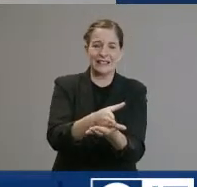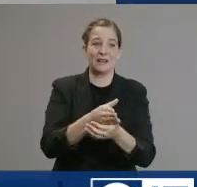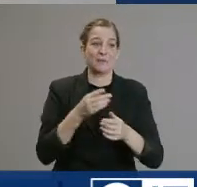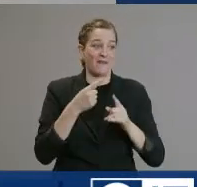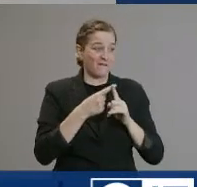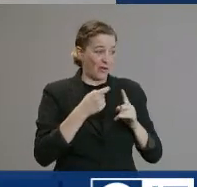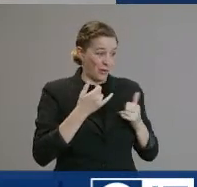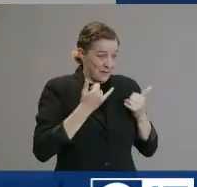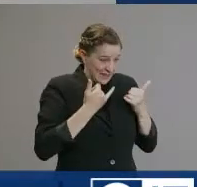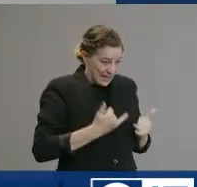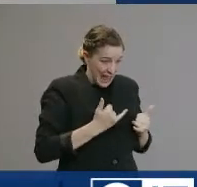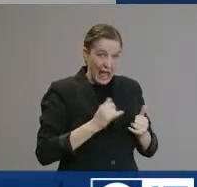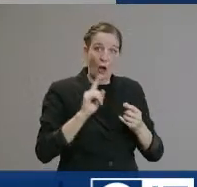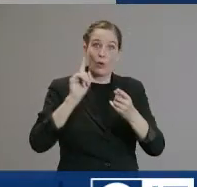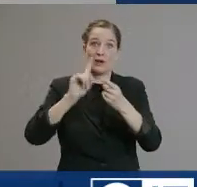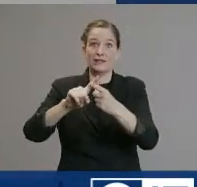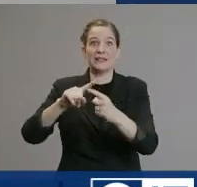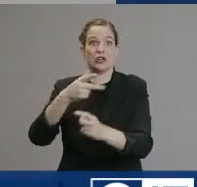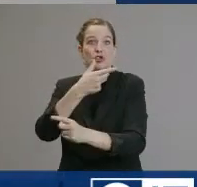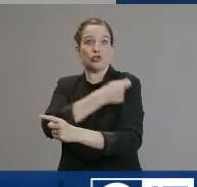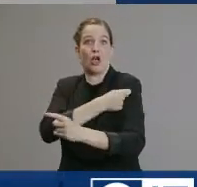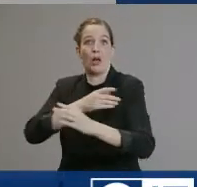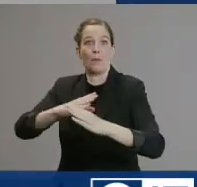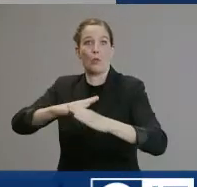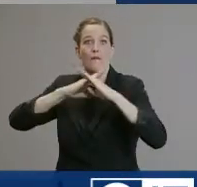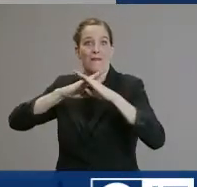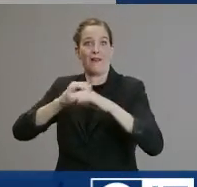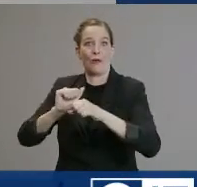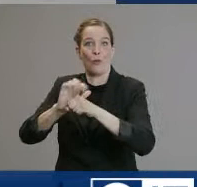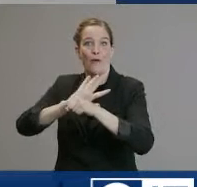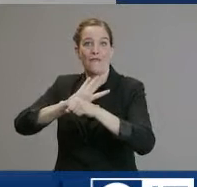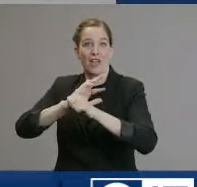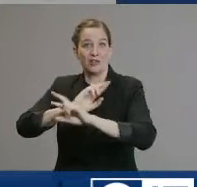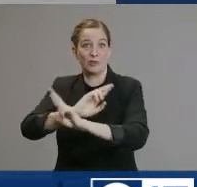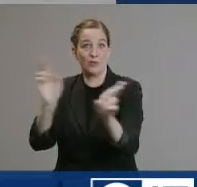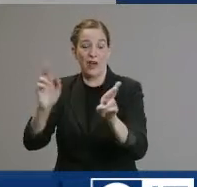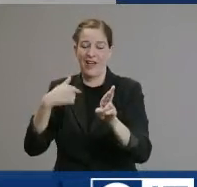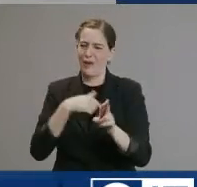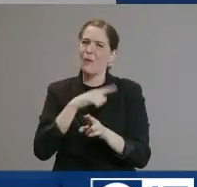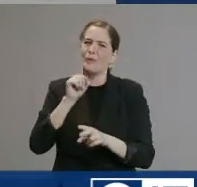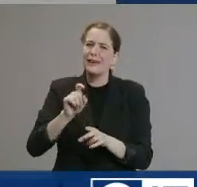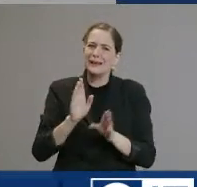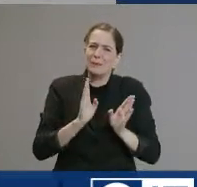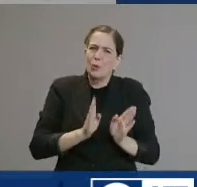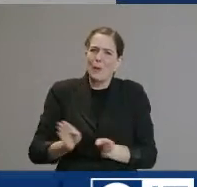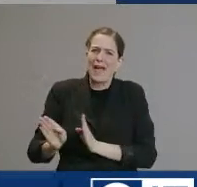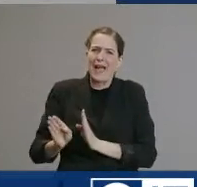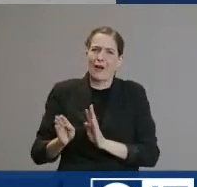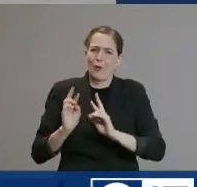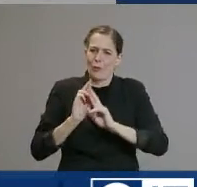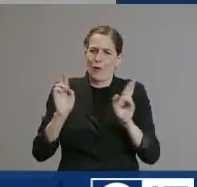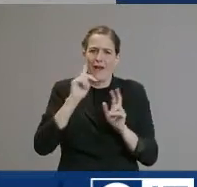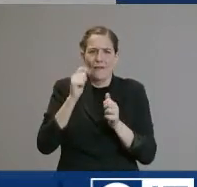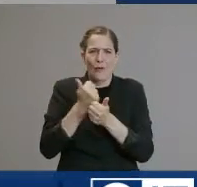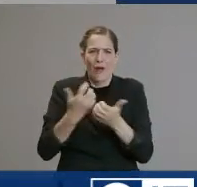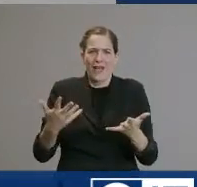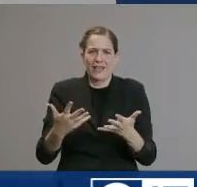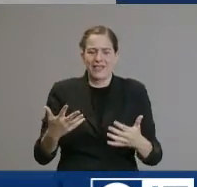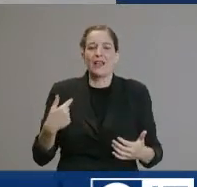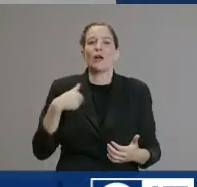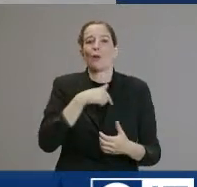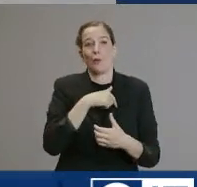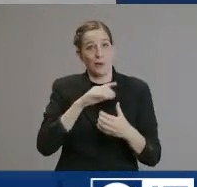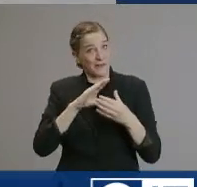prepared for whatever may come our way. We have said that in Arizona, we